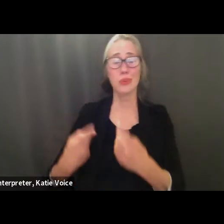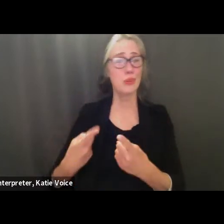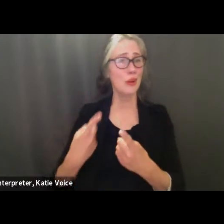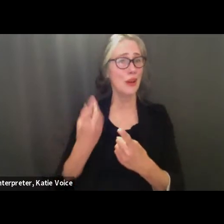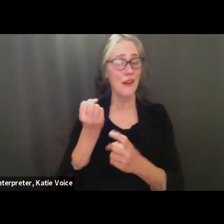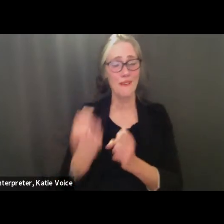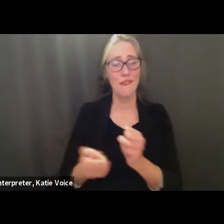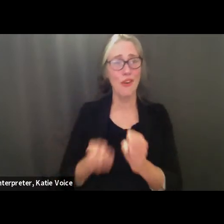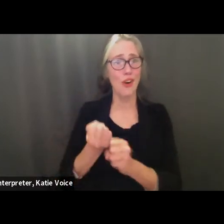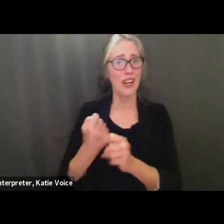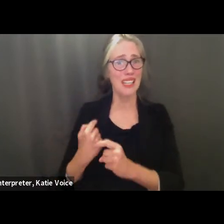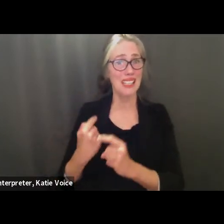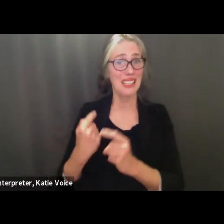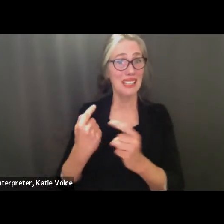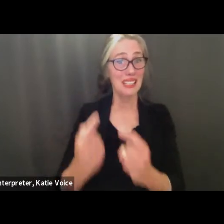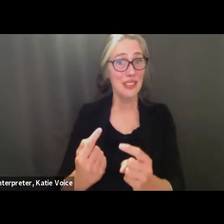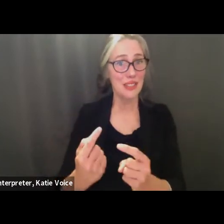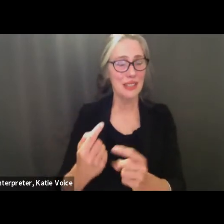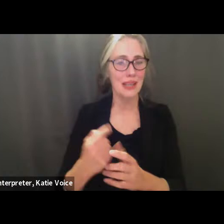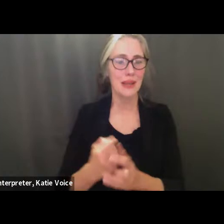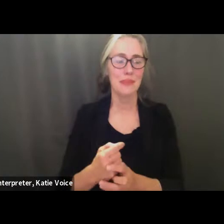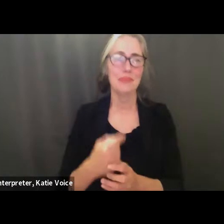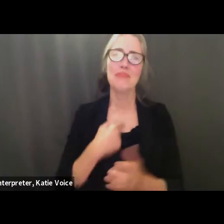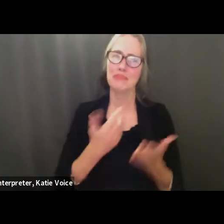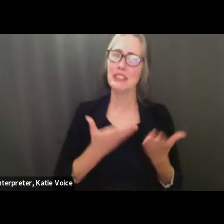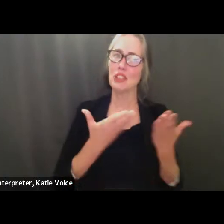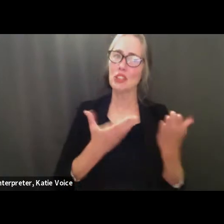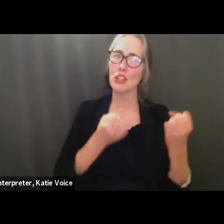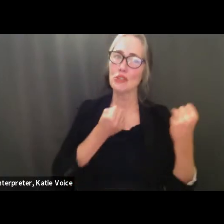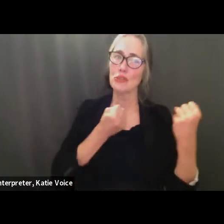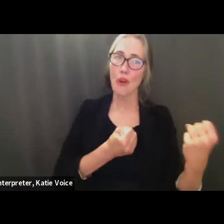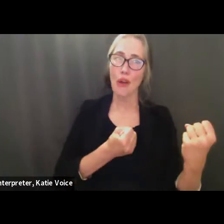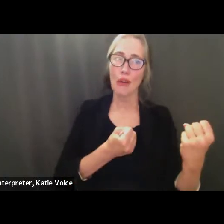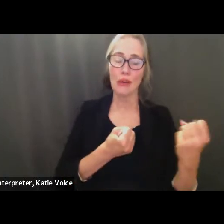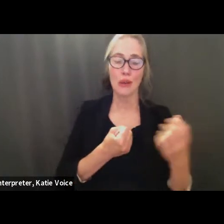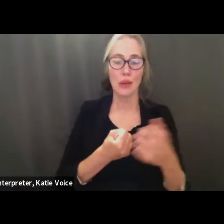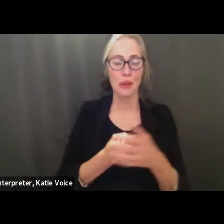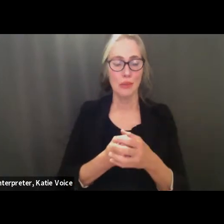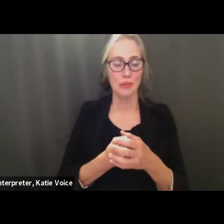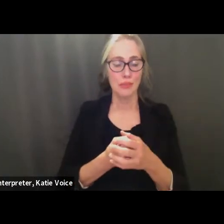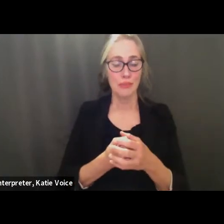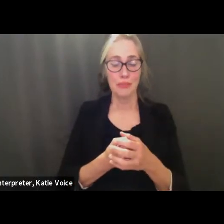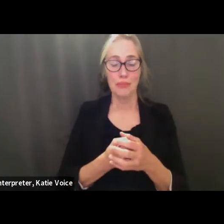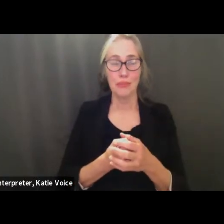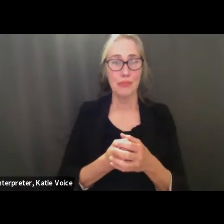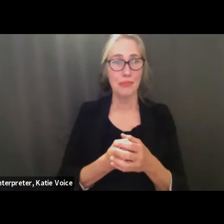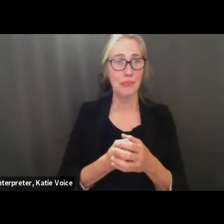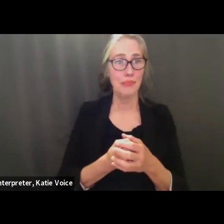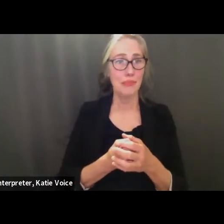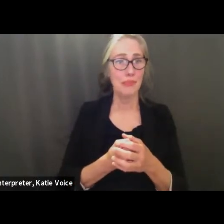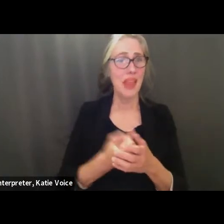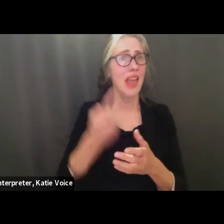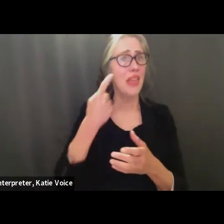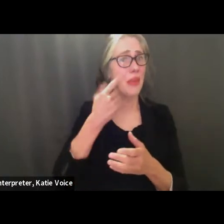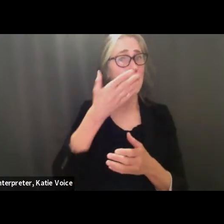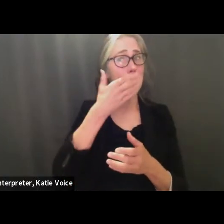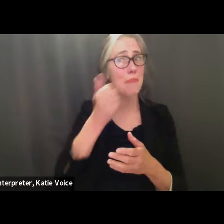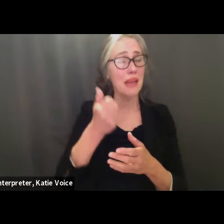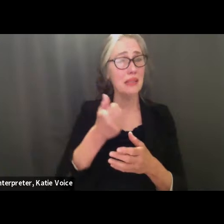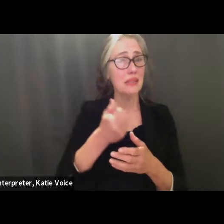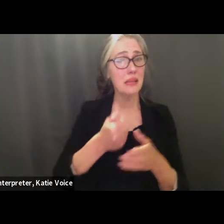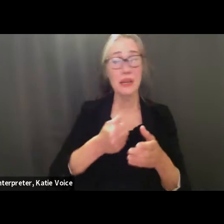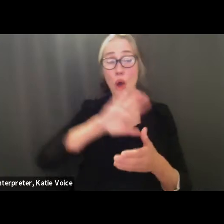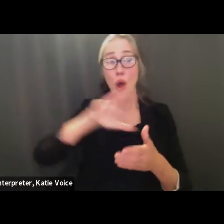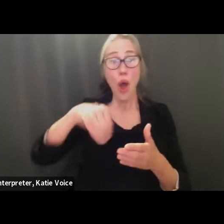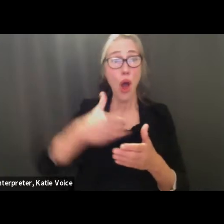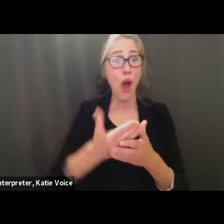I strongly suggest that what happens to it is everything is in person in the same room